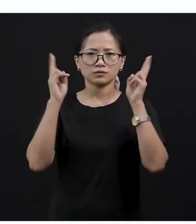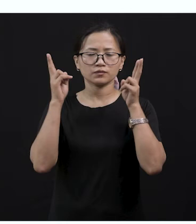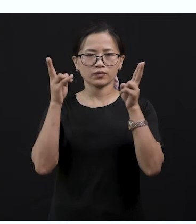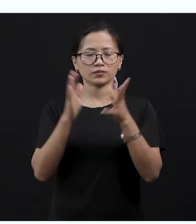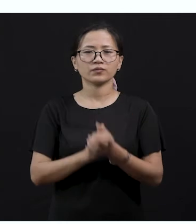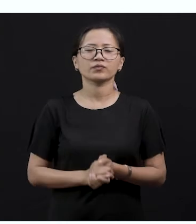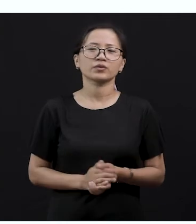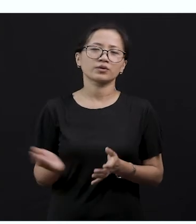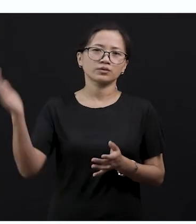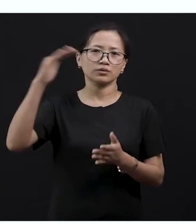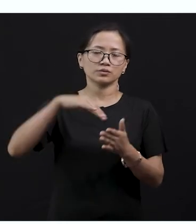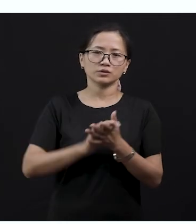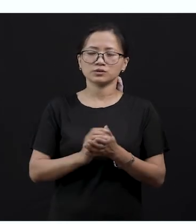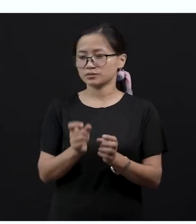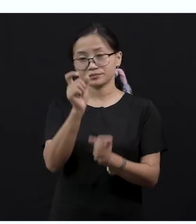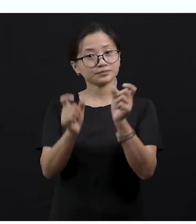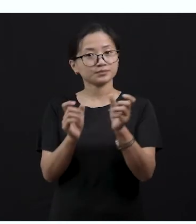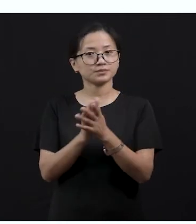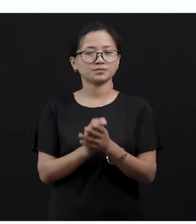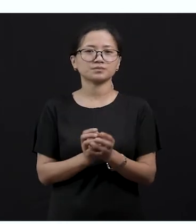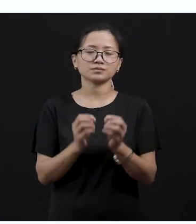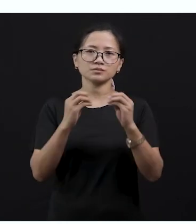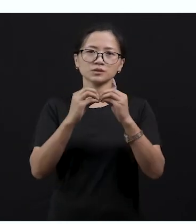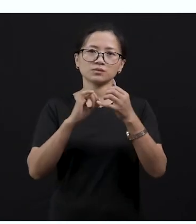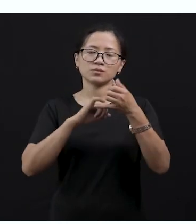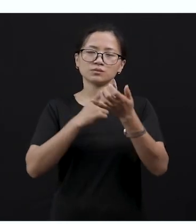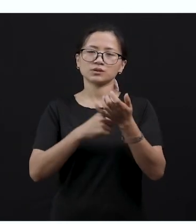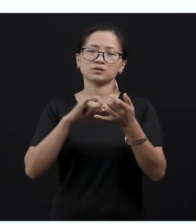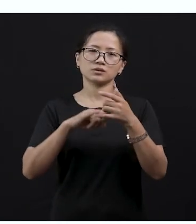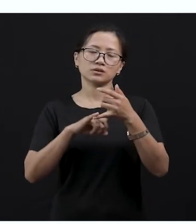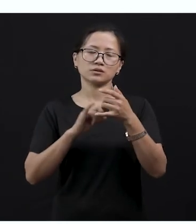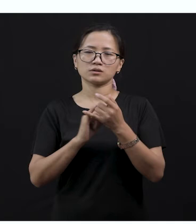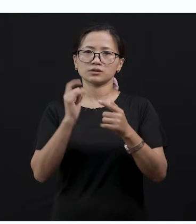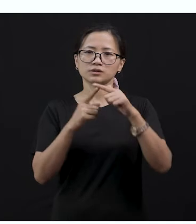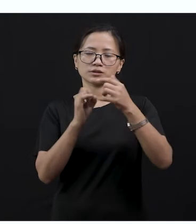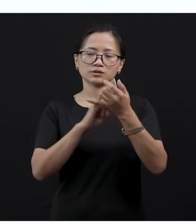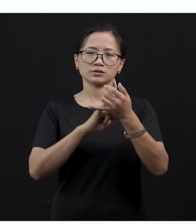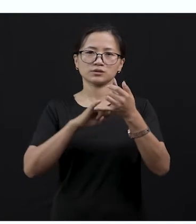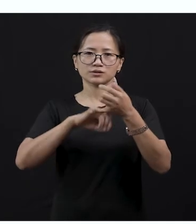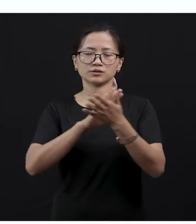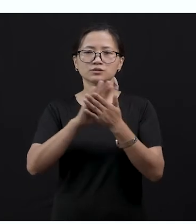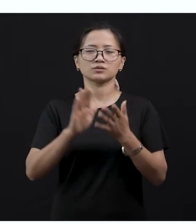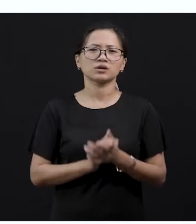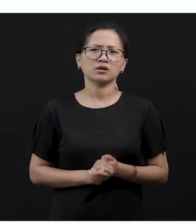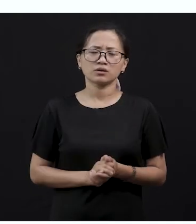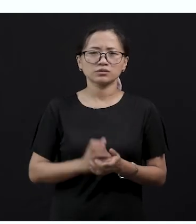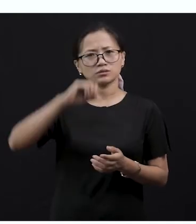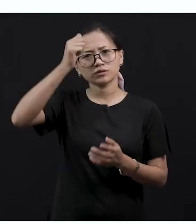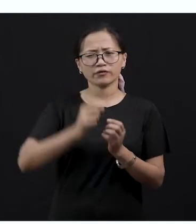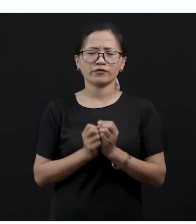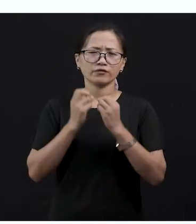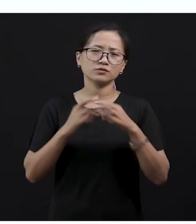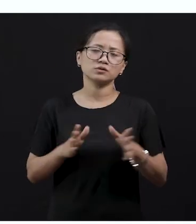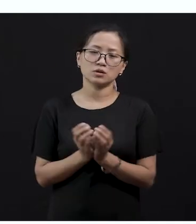the British also came to India and saw that India had so many wealth. India was quite rich, okay? And